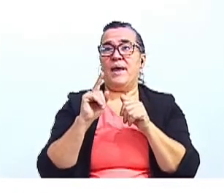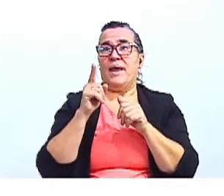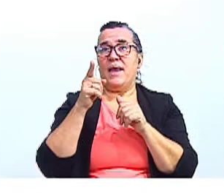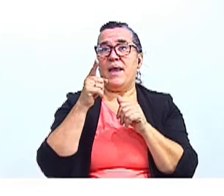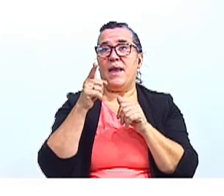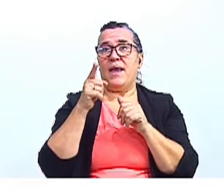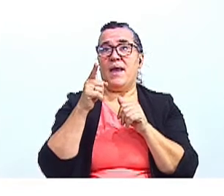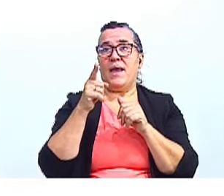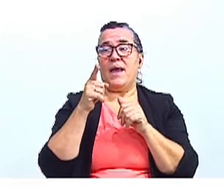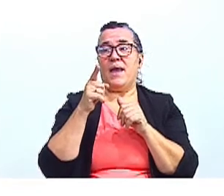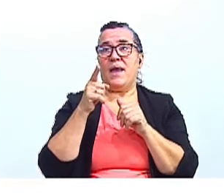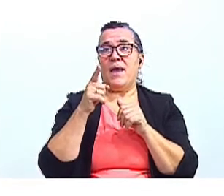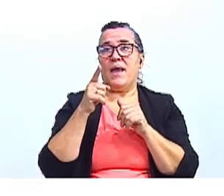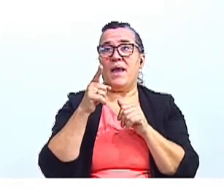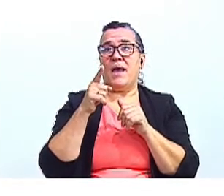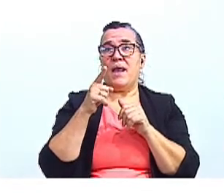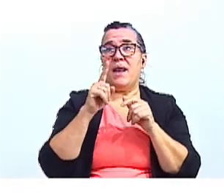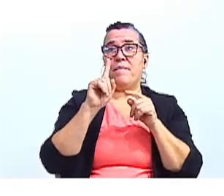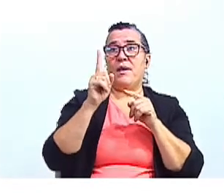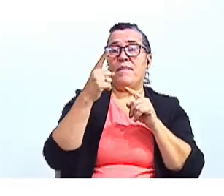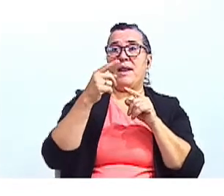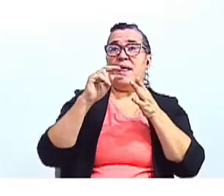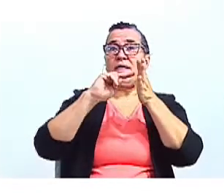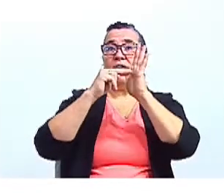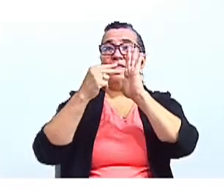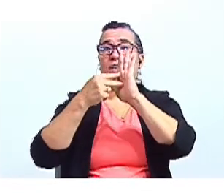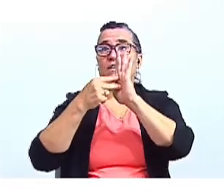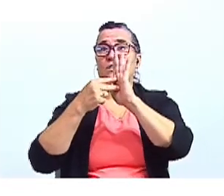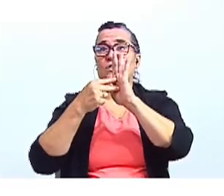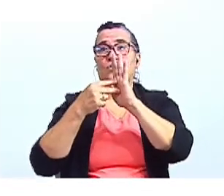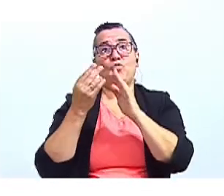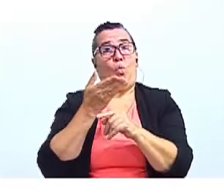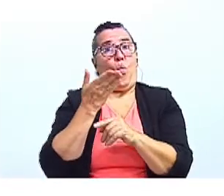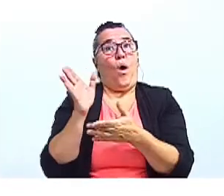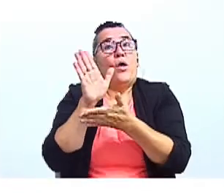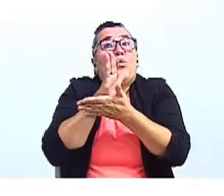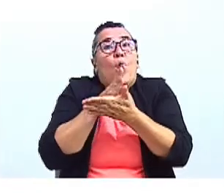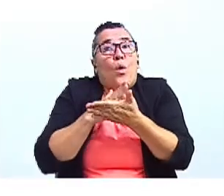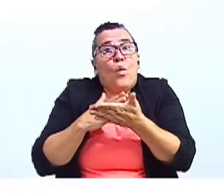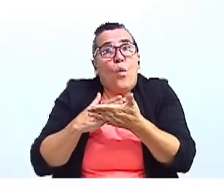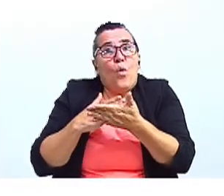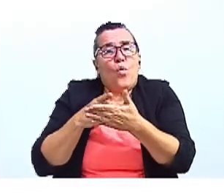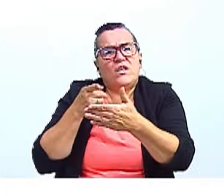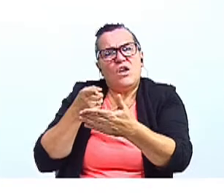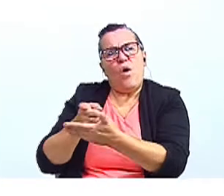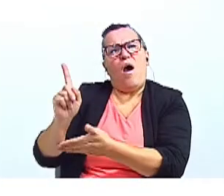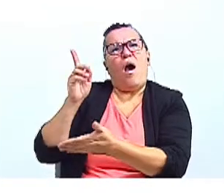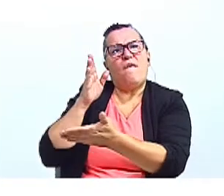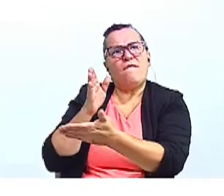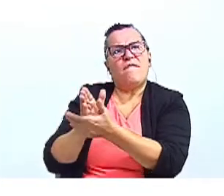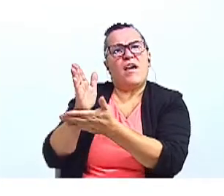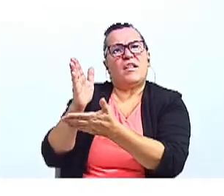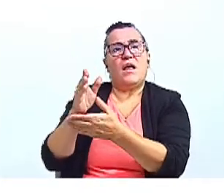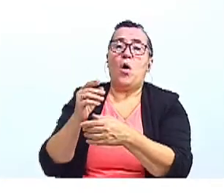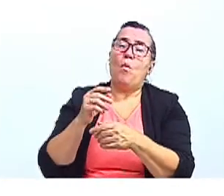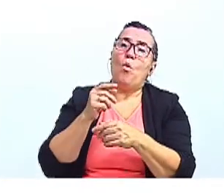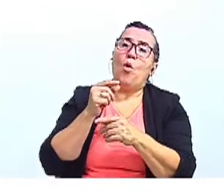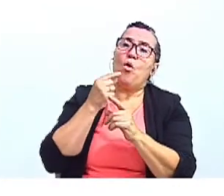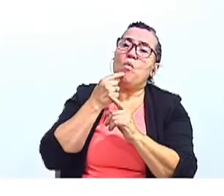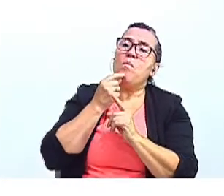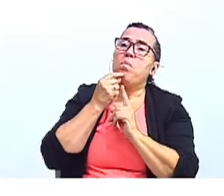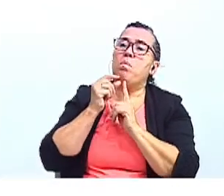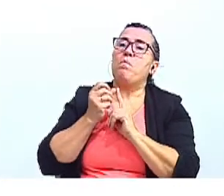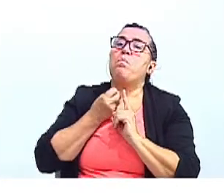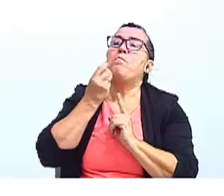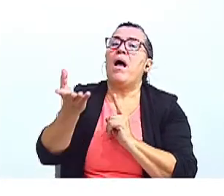answers. Okay, the first definition. It is when someone is being hurt either by words or